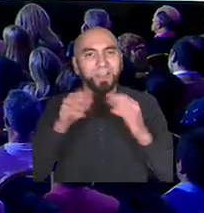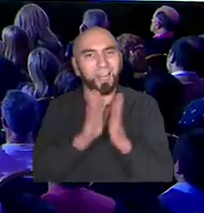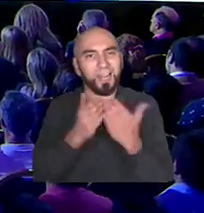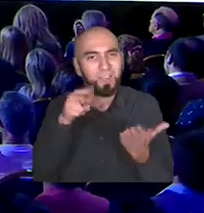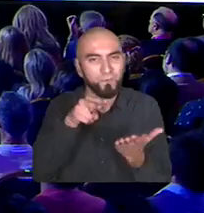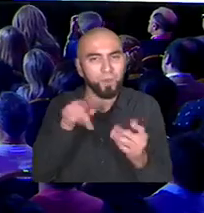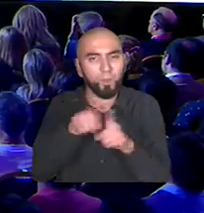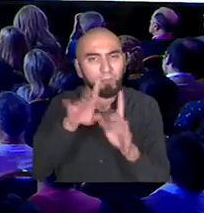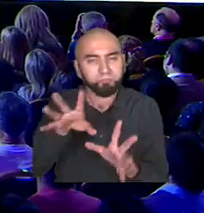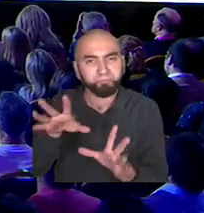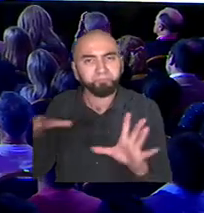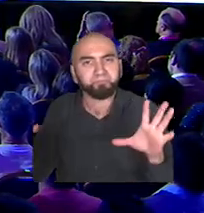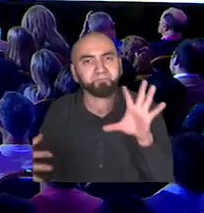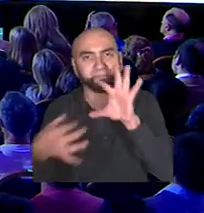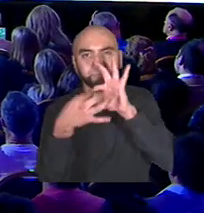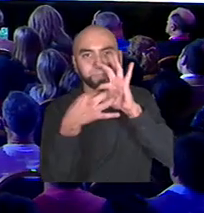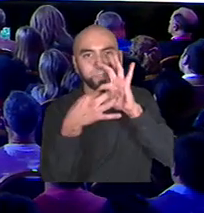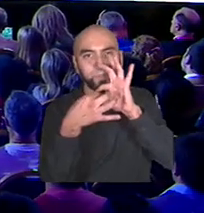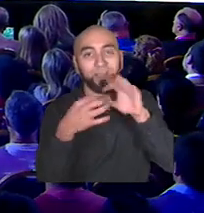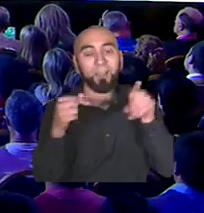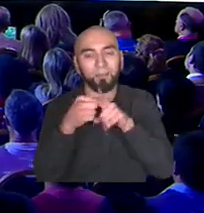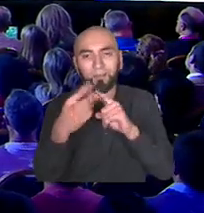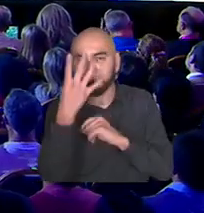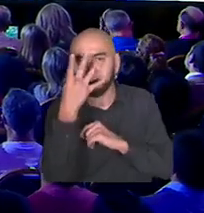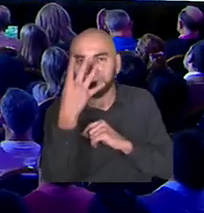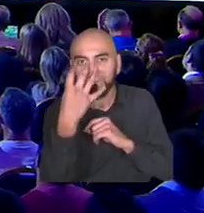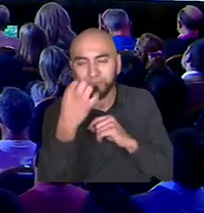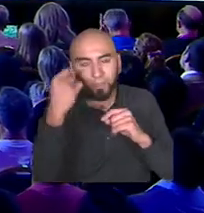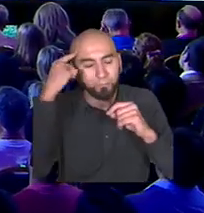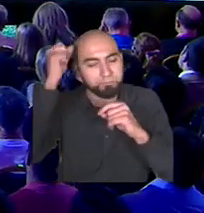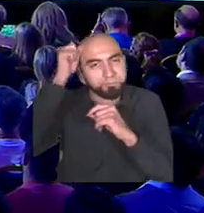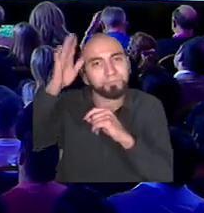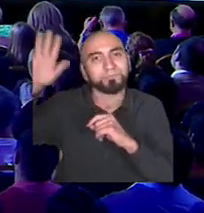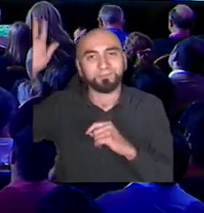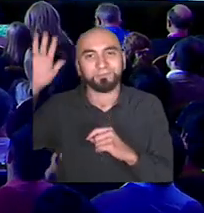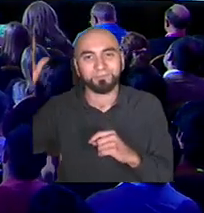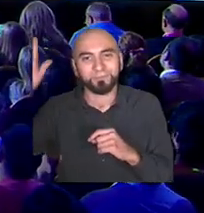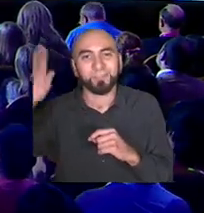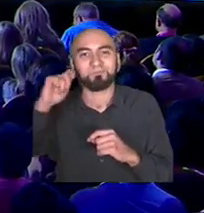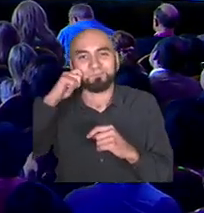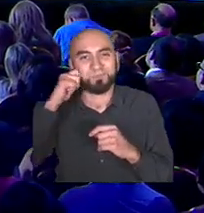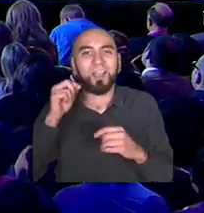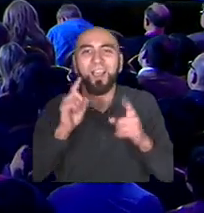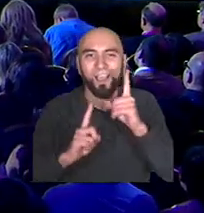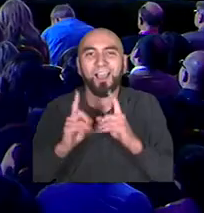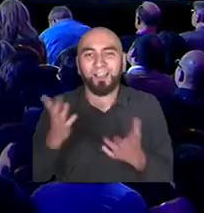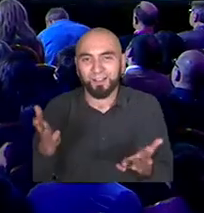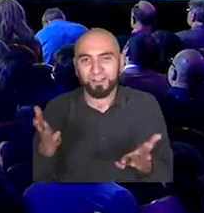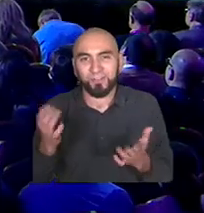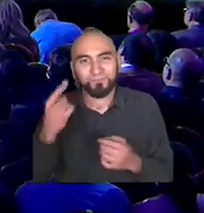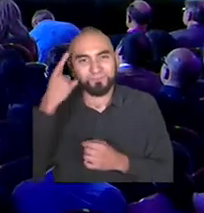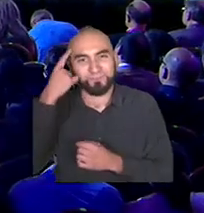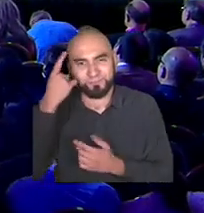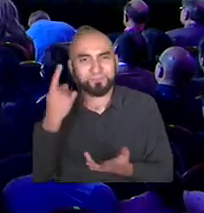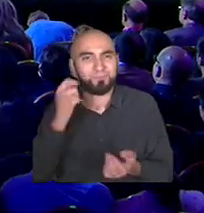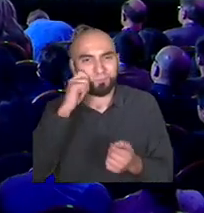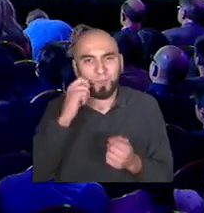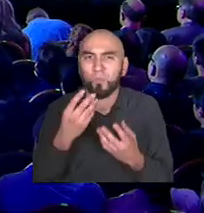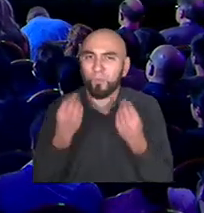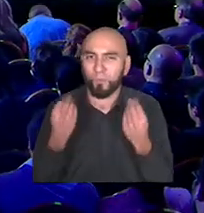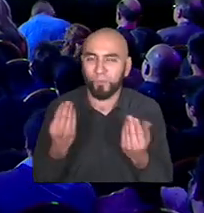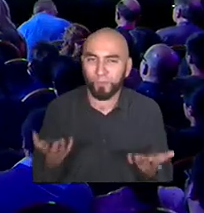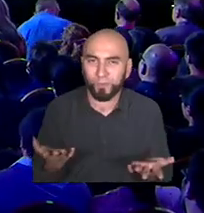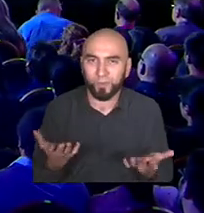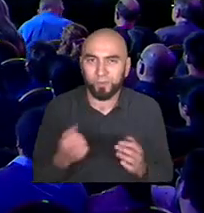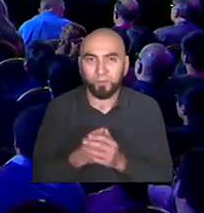technology, and because you're adding something to it, that's what brings it to life. So much of what we